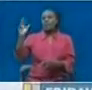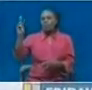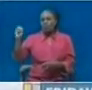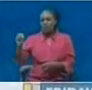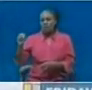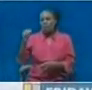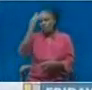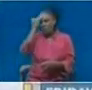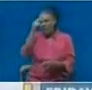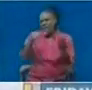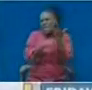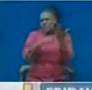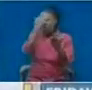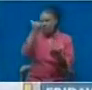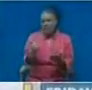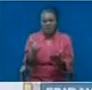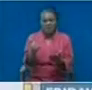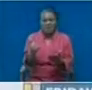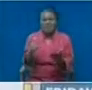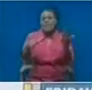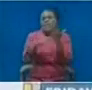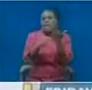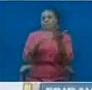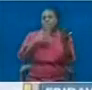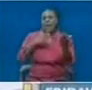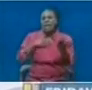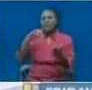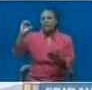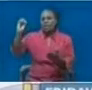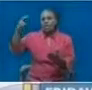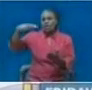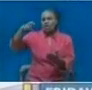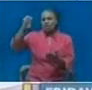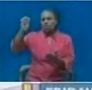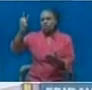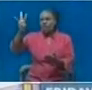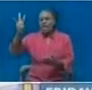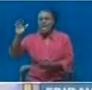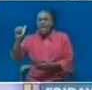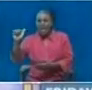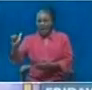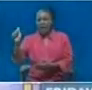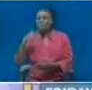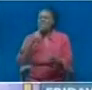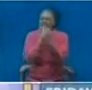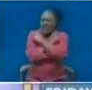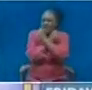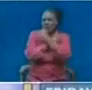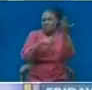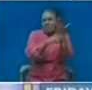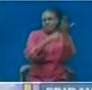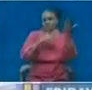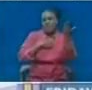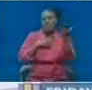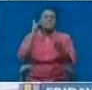you called Chwea? Is that your name? Chwea is my name, and it's a good name. I like it. I love it. Okay. Yeah, it's a